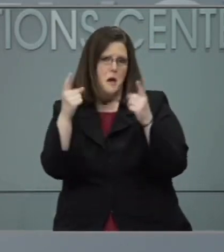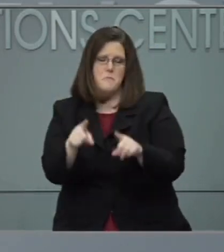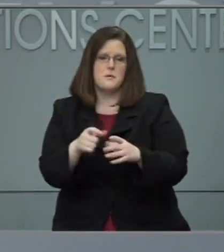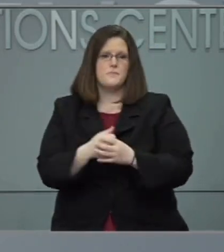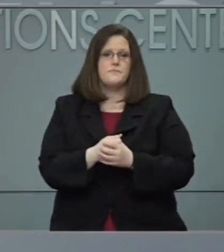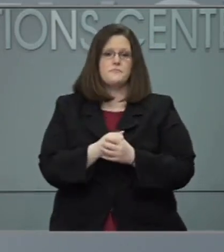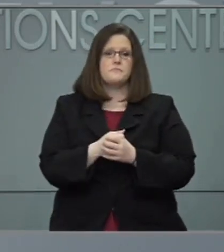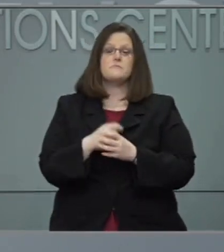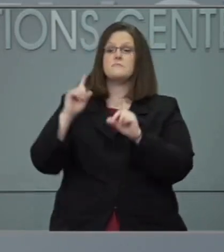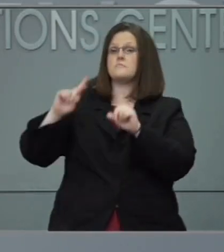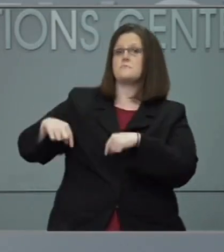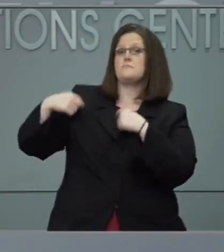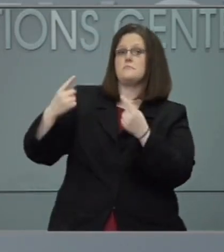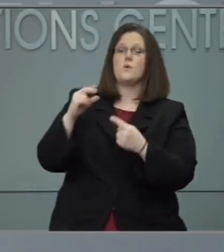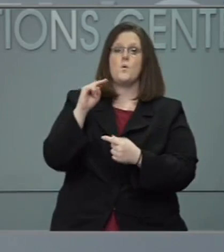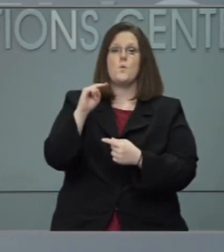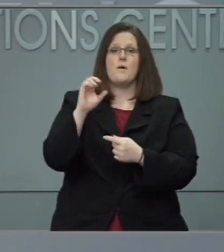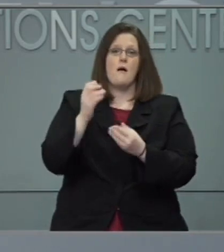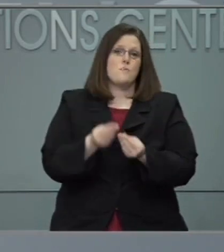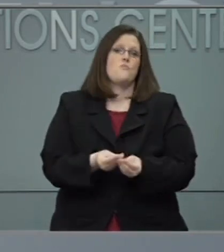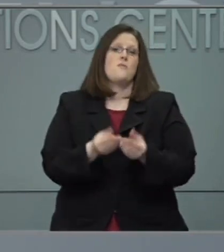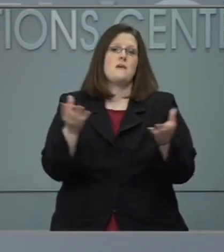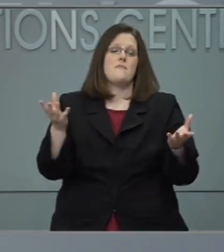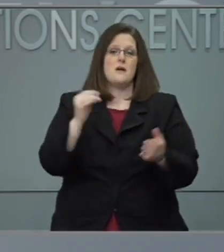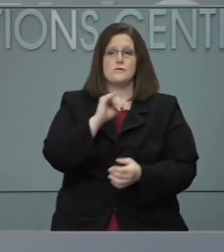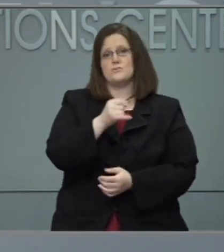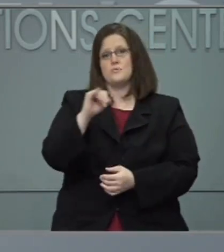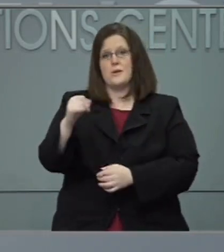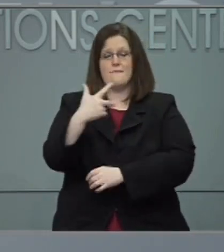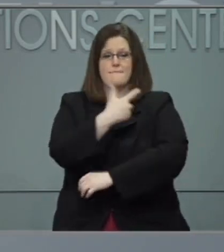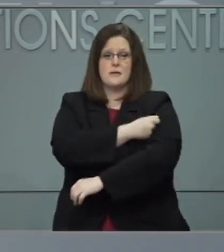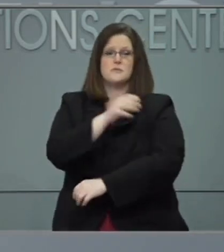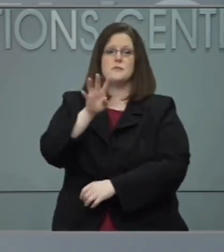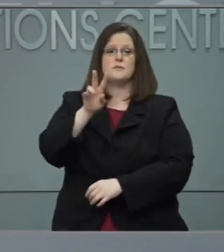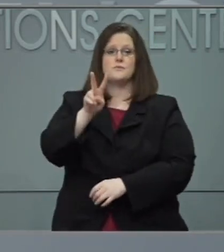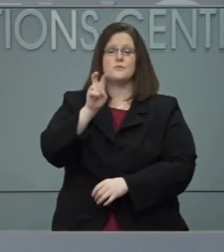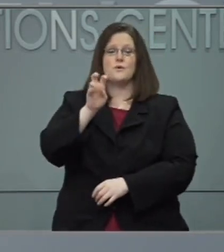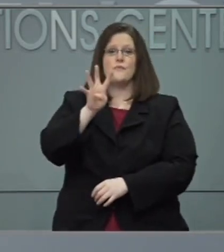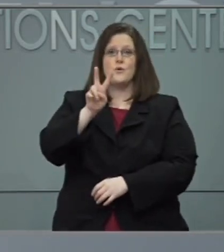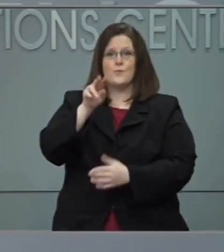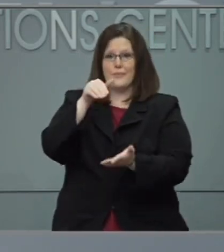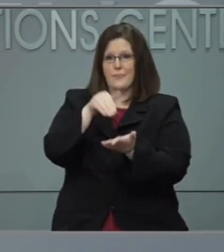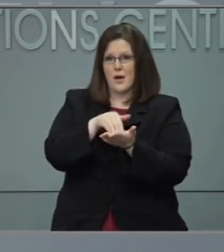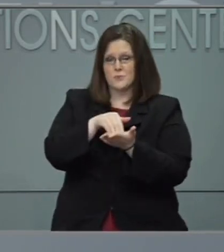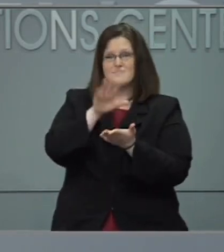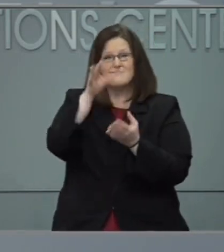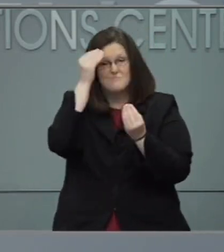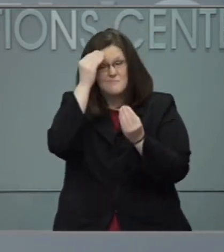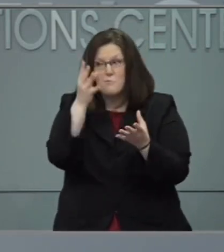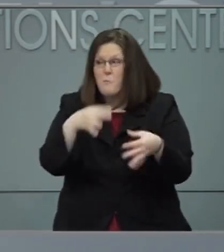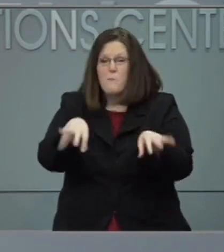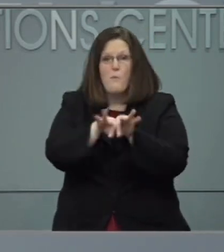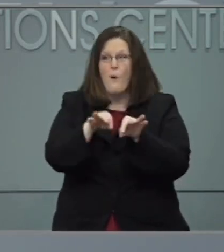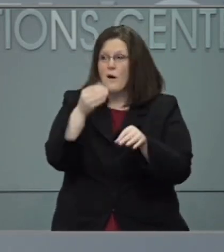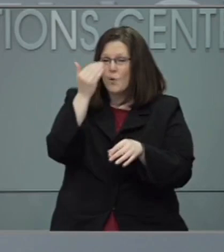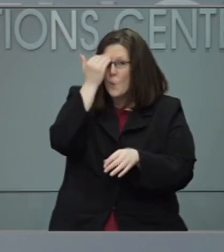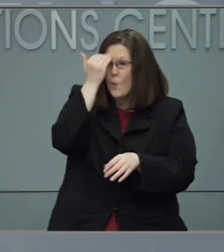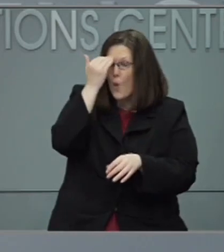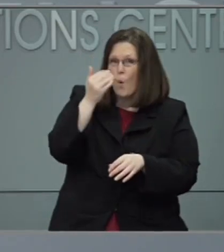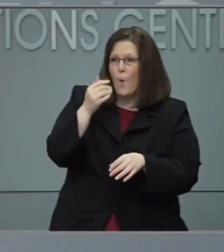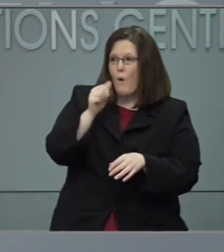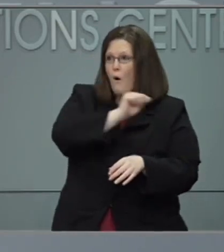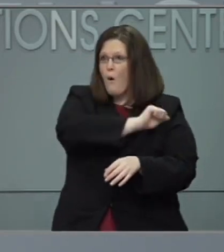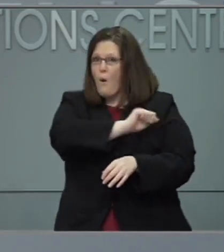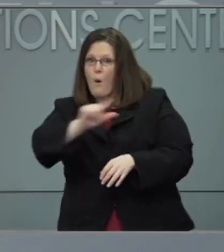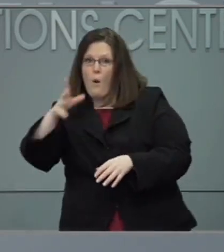242,000 doses of the J&J vaccine. And it's important to note that the vast majority of people who received the